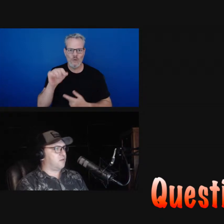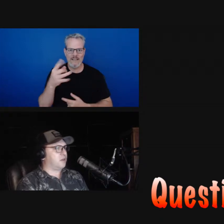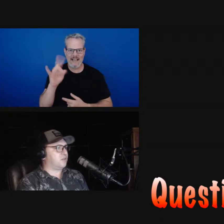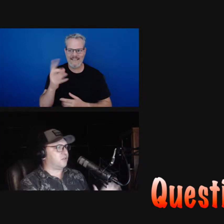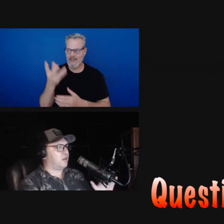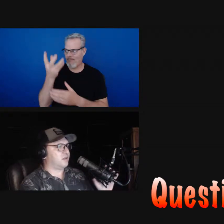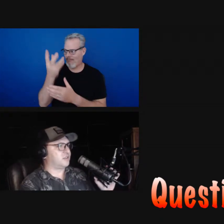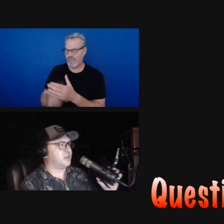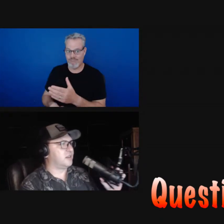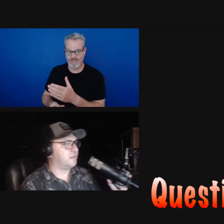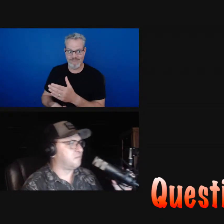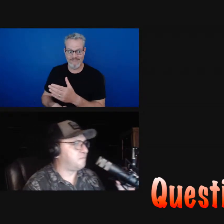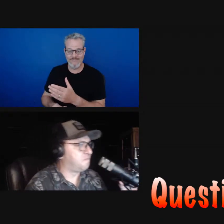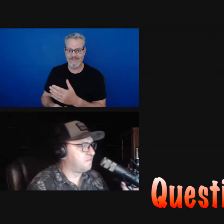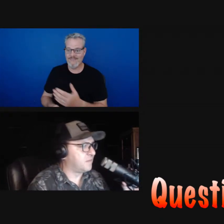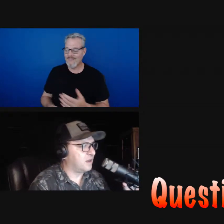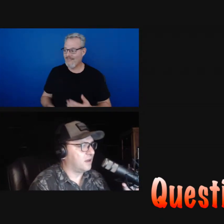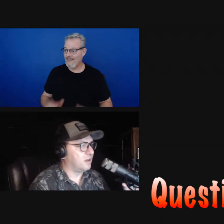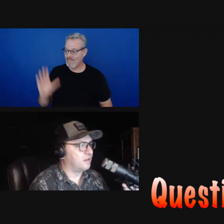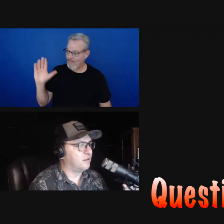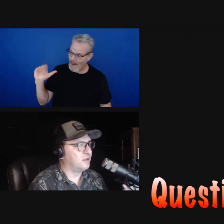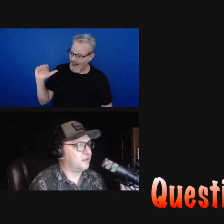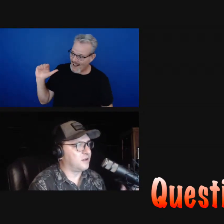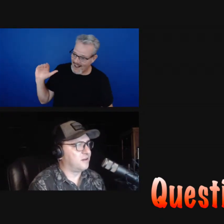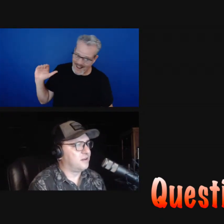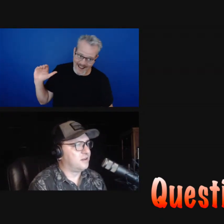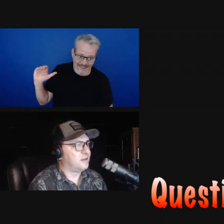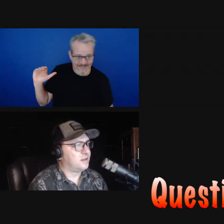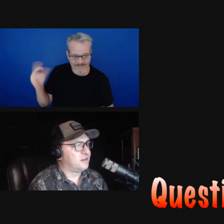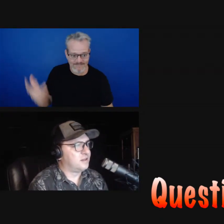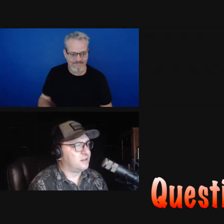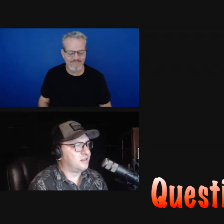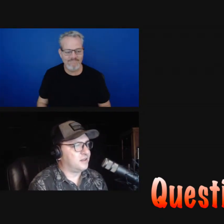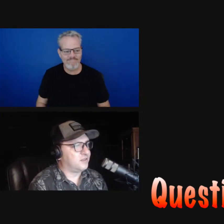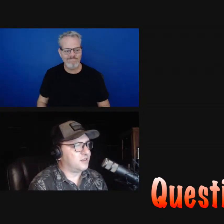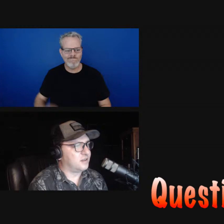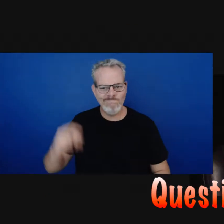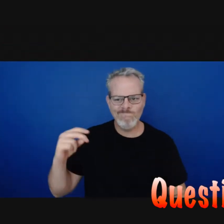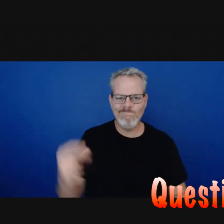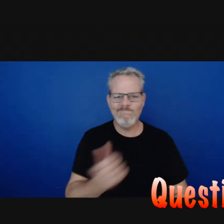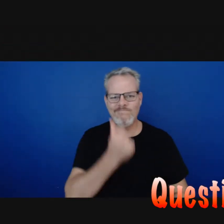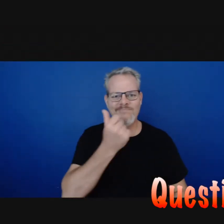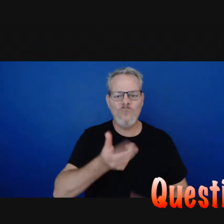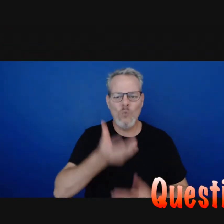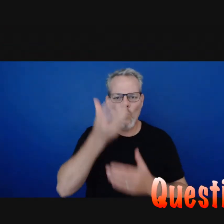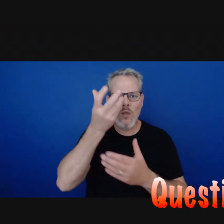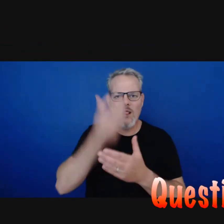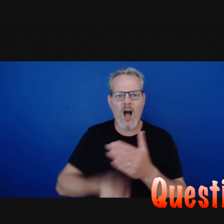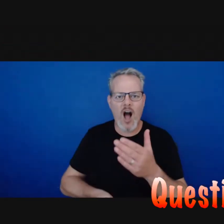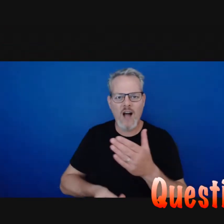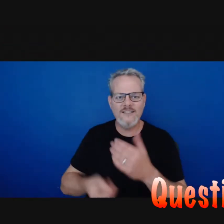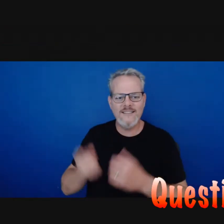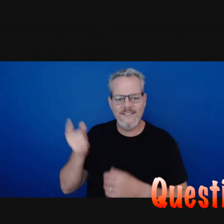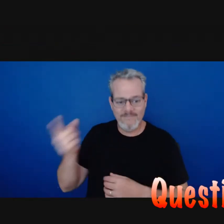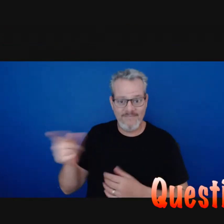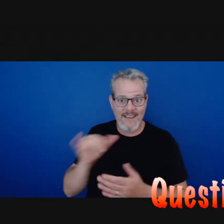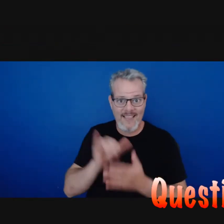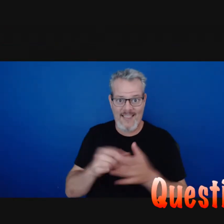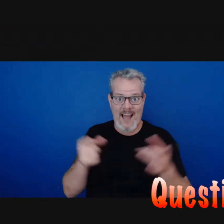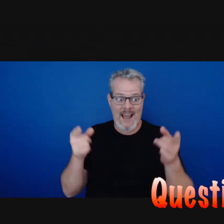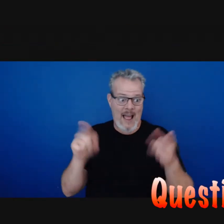Okay, we just lost. Yeah, well, there. That's that happened. All